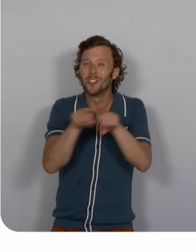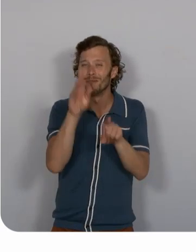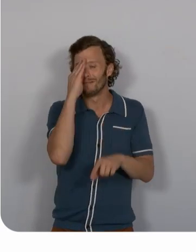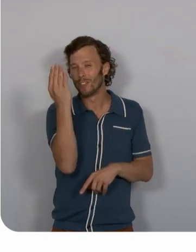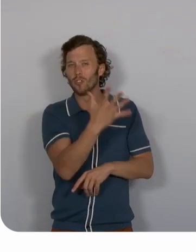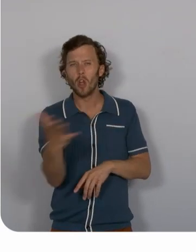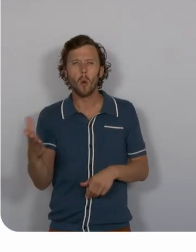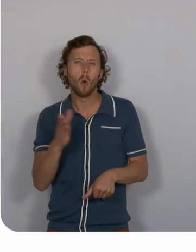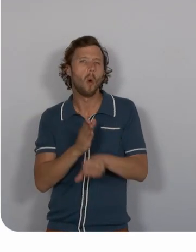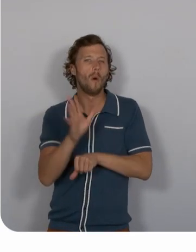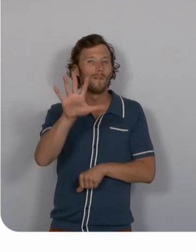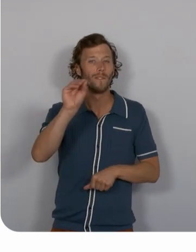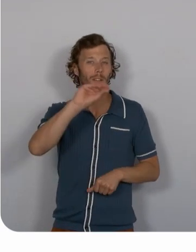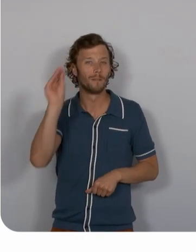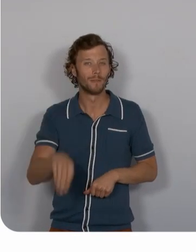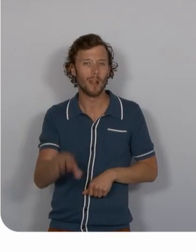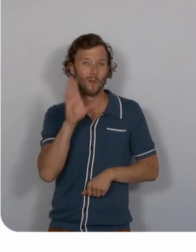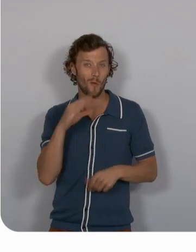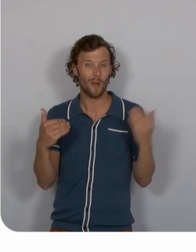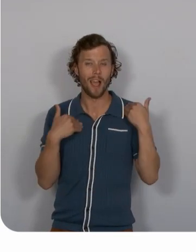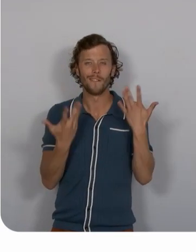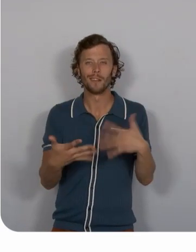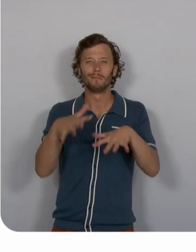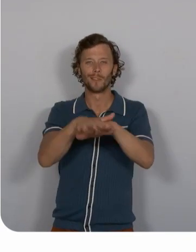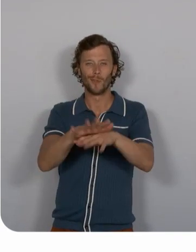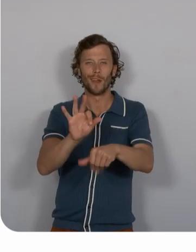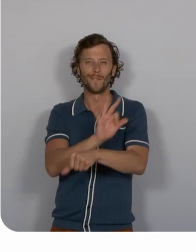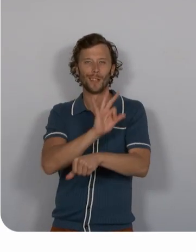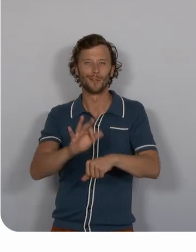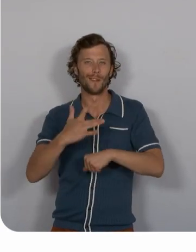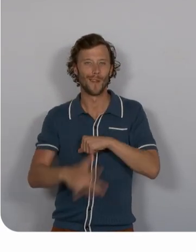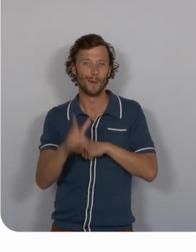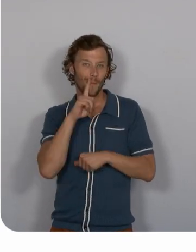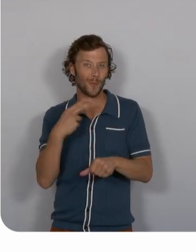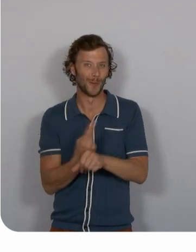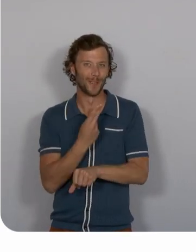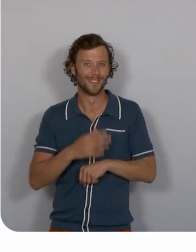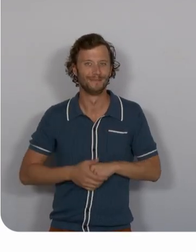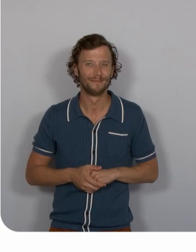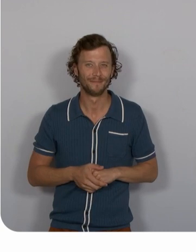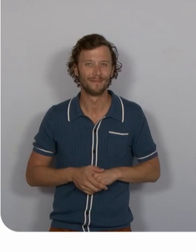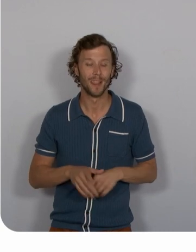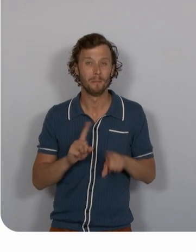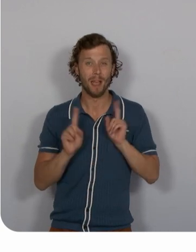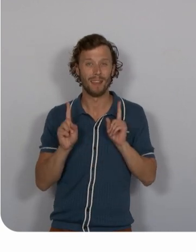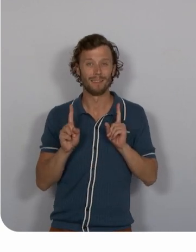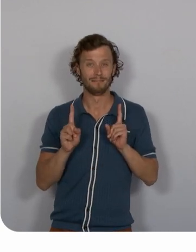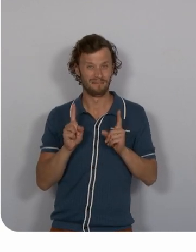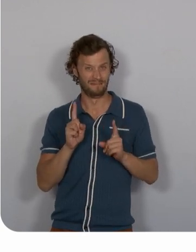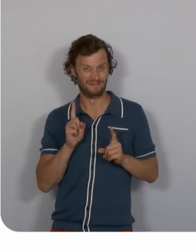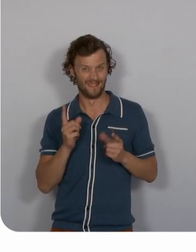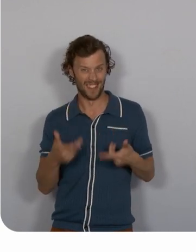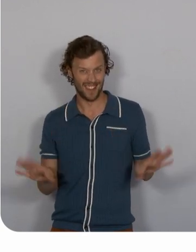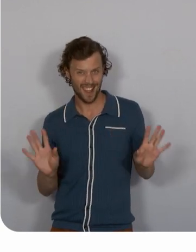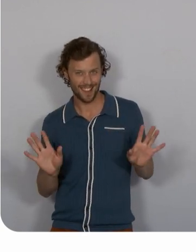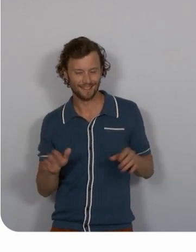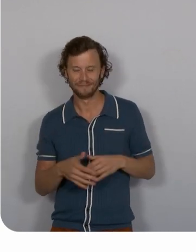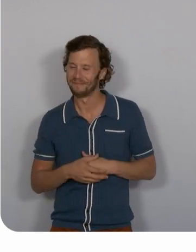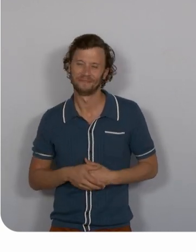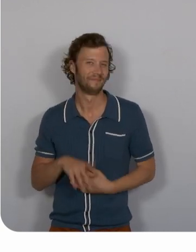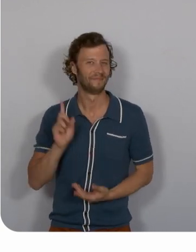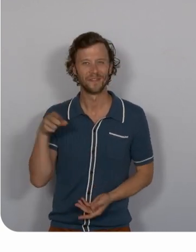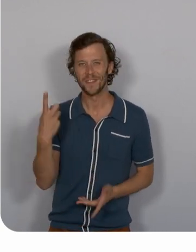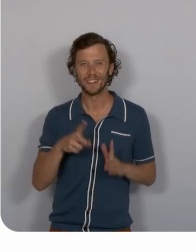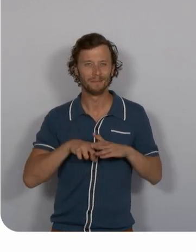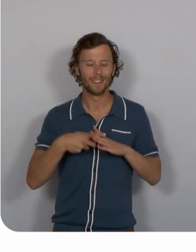those will showcase mixed reality features. But this is just the beginning. While we're excited to share what's